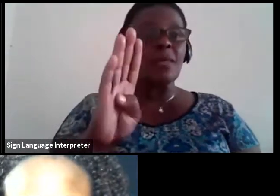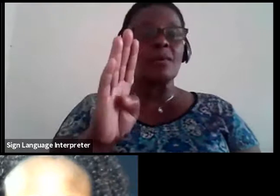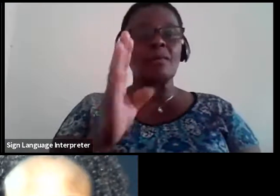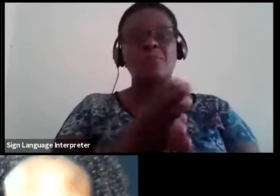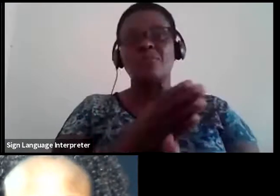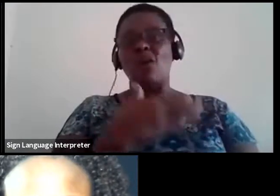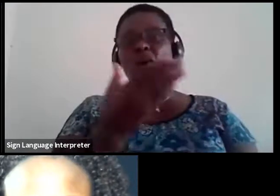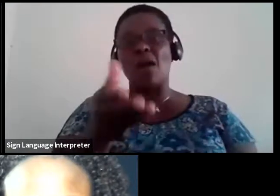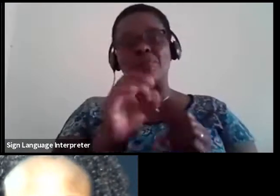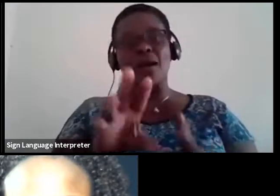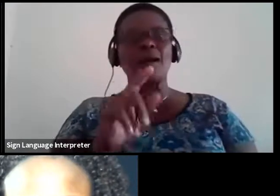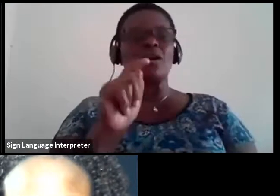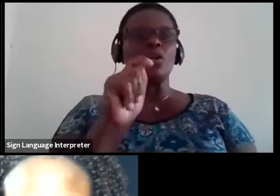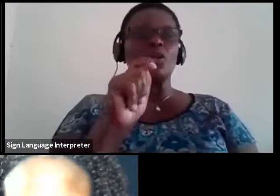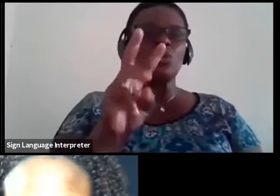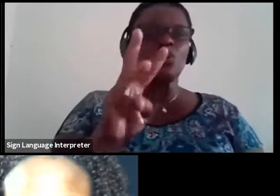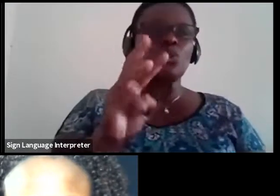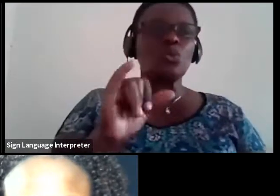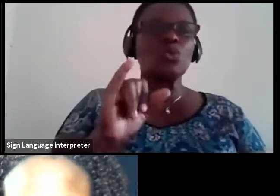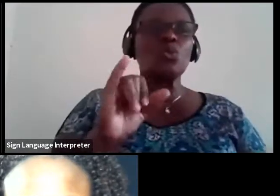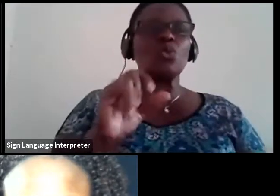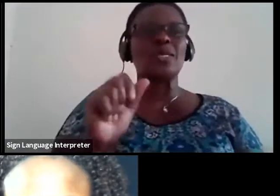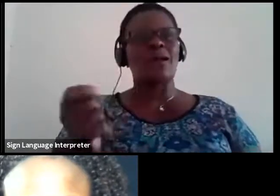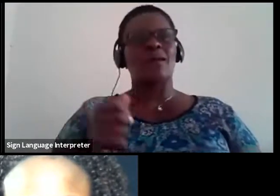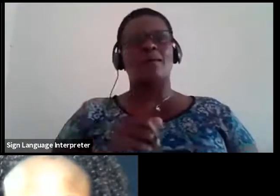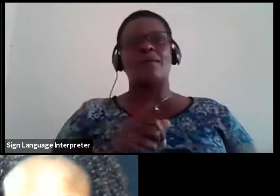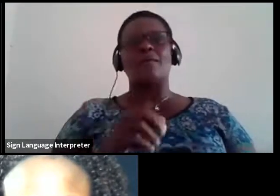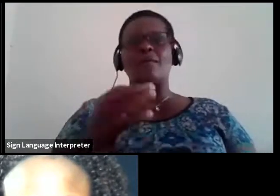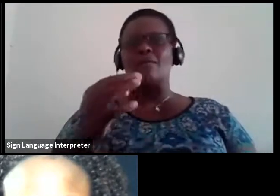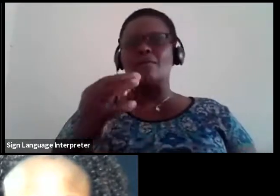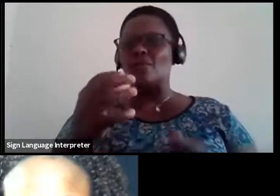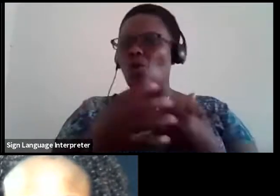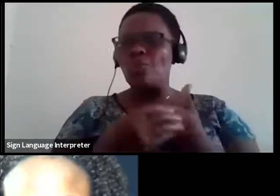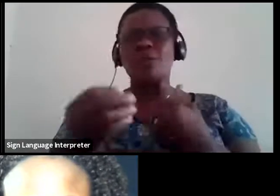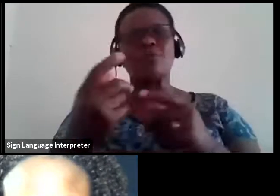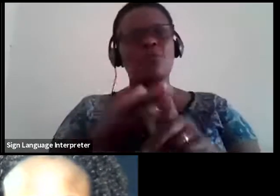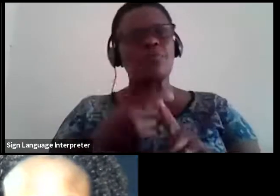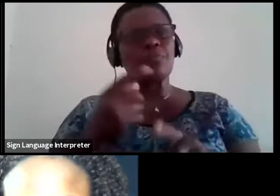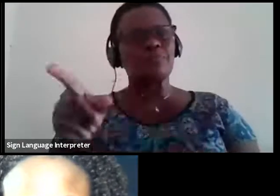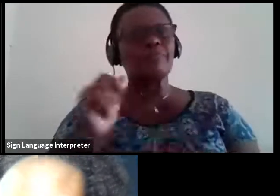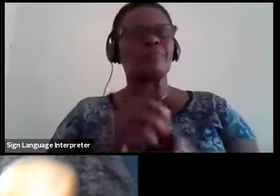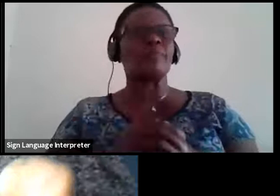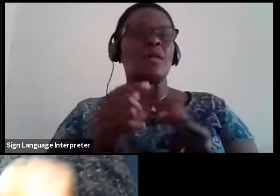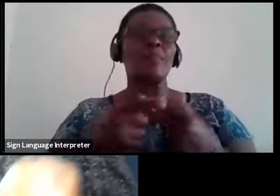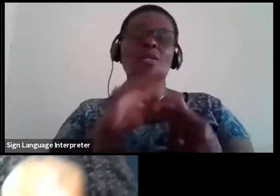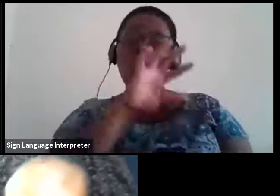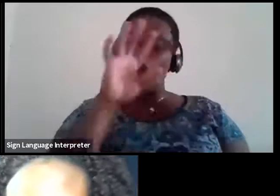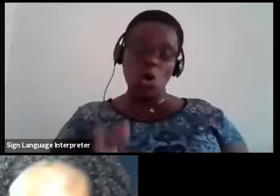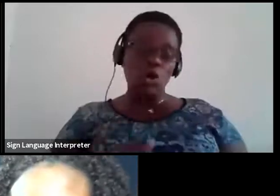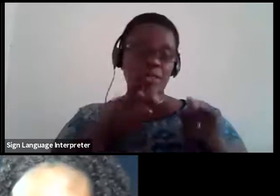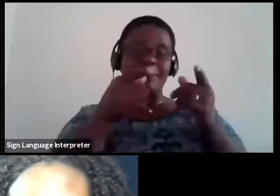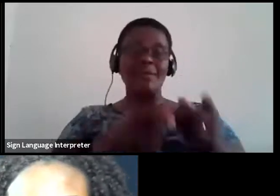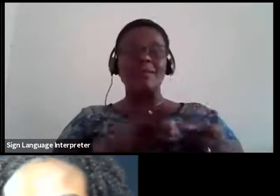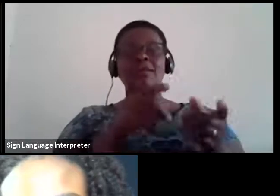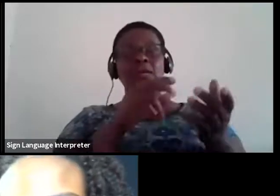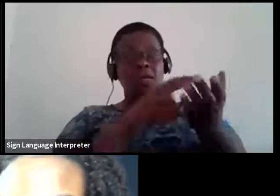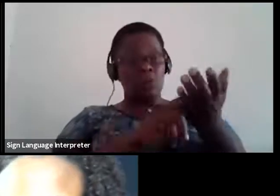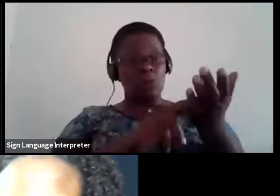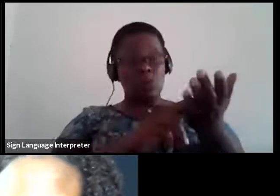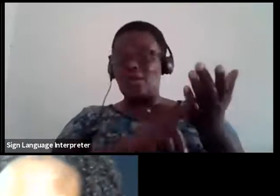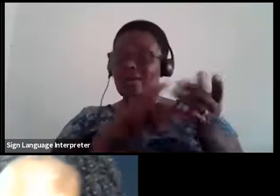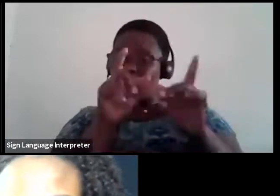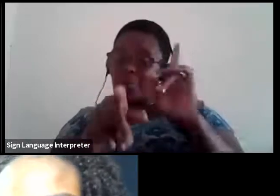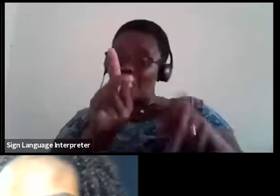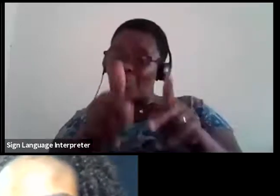took forever to even get a report button after Facebook had. So, but all that was because the users themselves